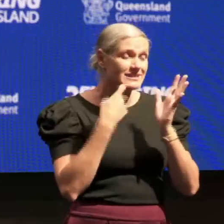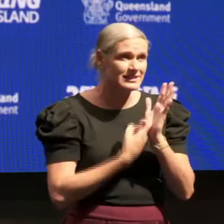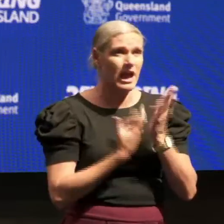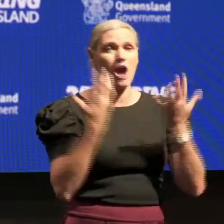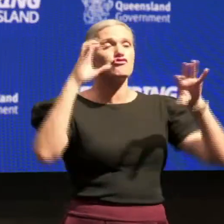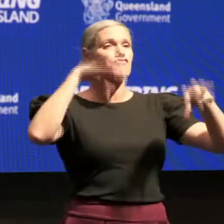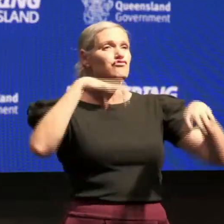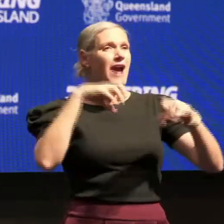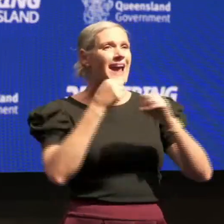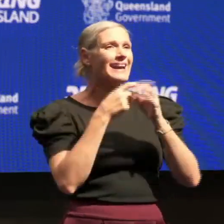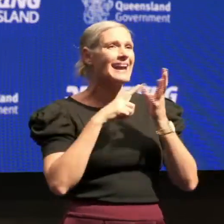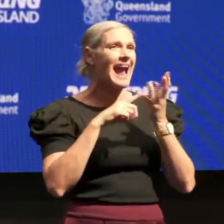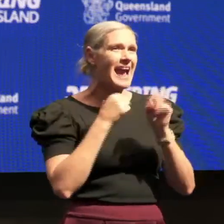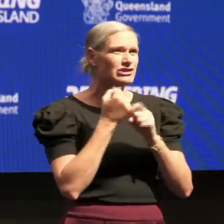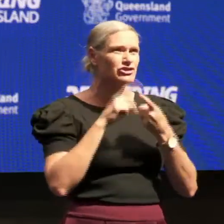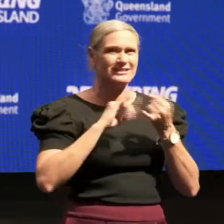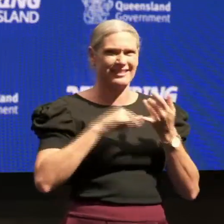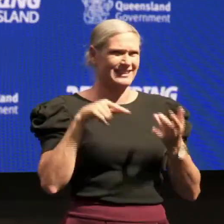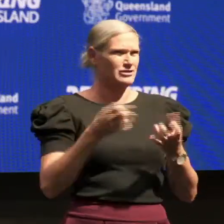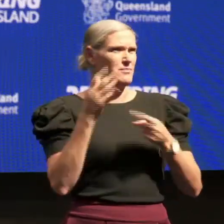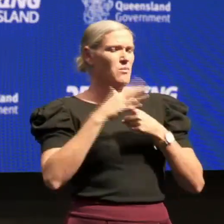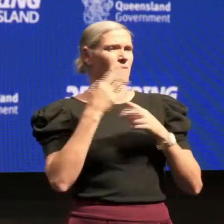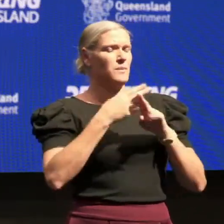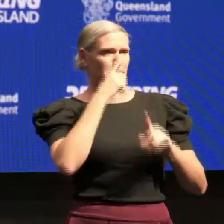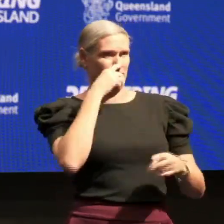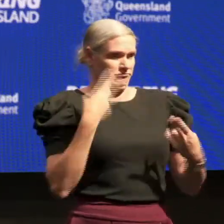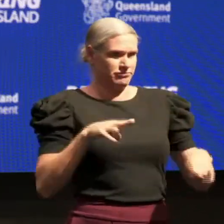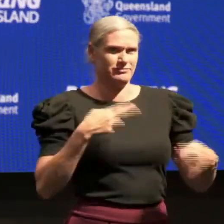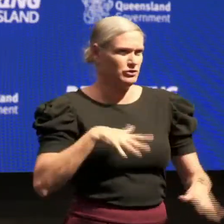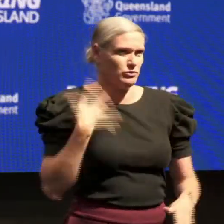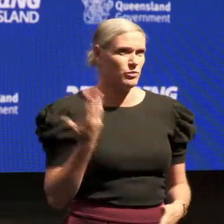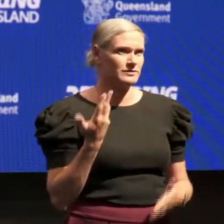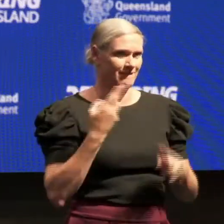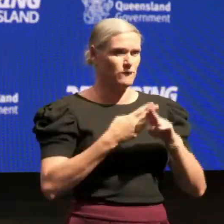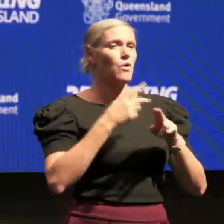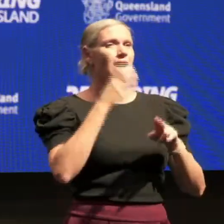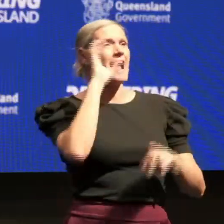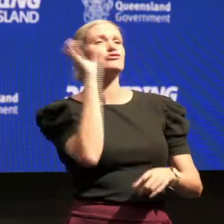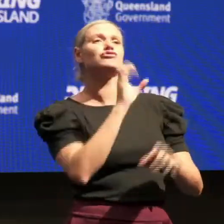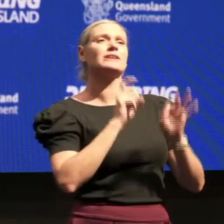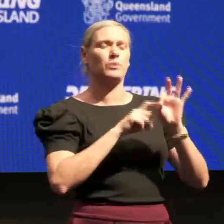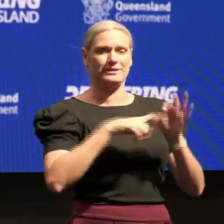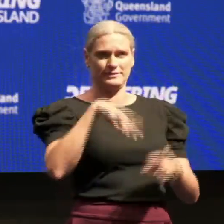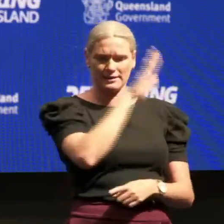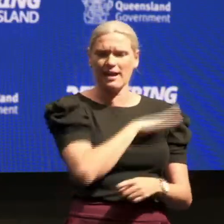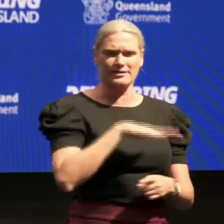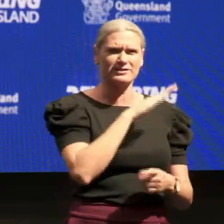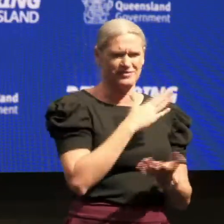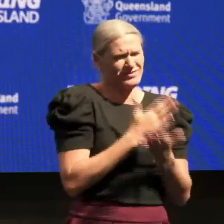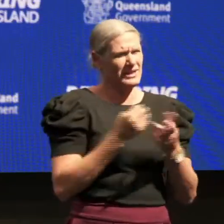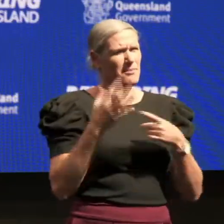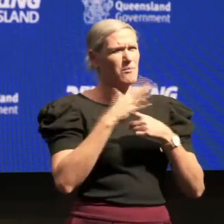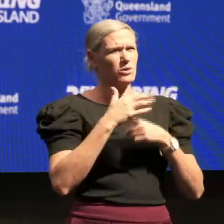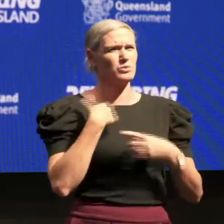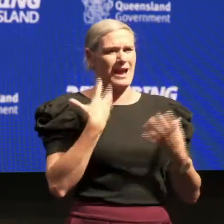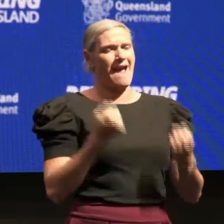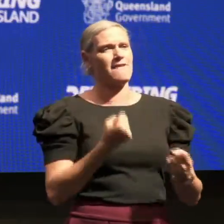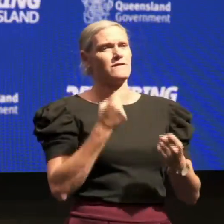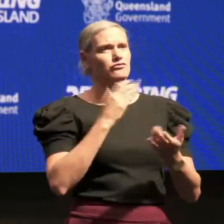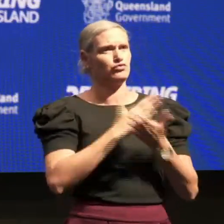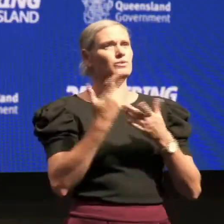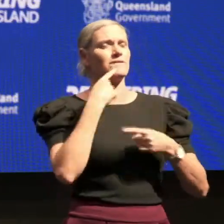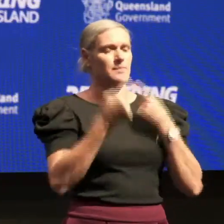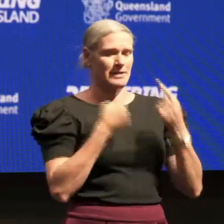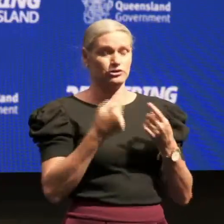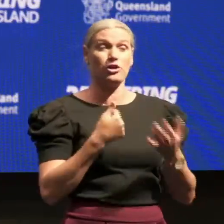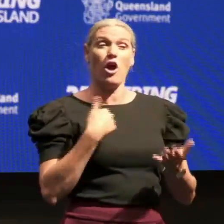rain gauges, it's life or death for people living in rural and regional Queensland. It really is. And I've been a loud and